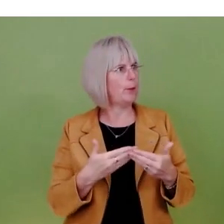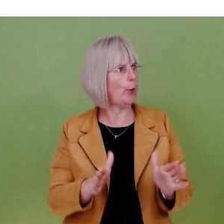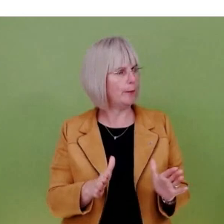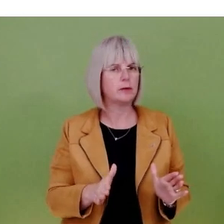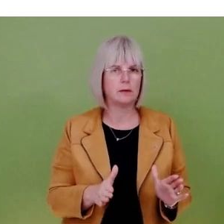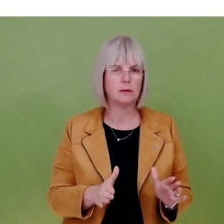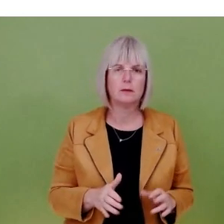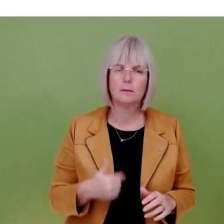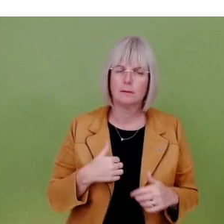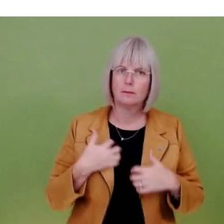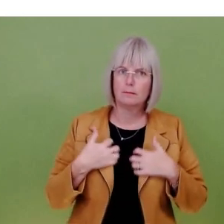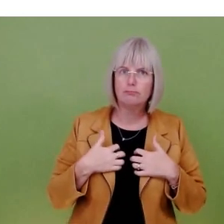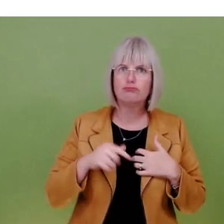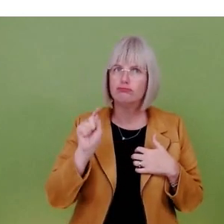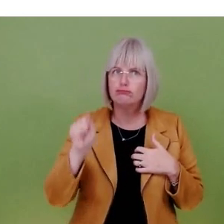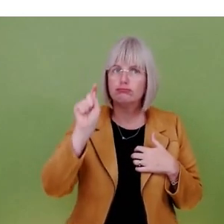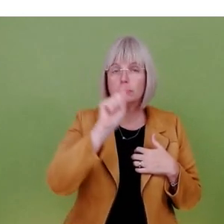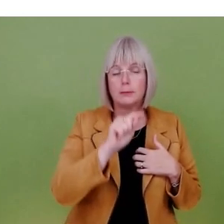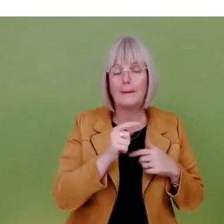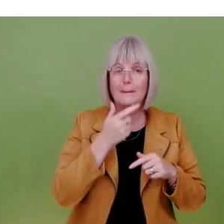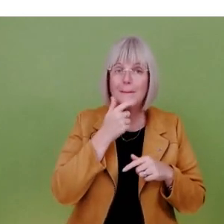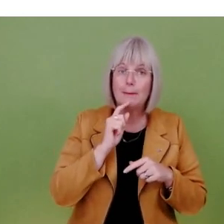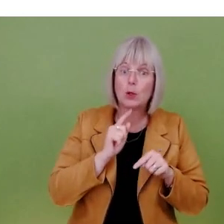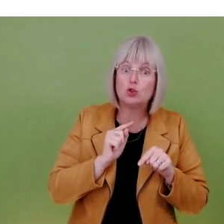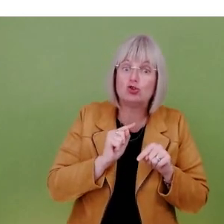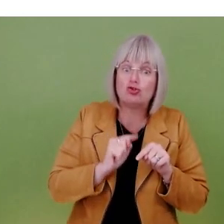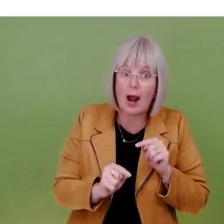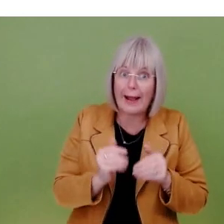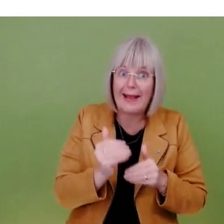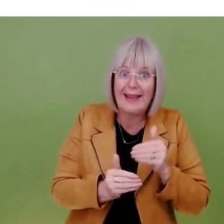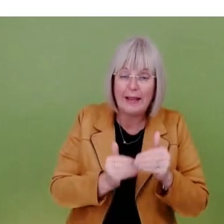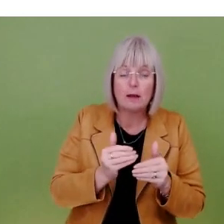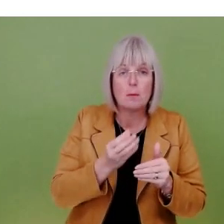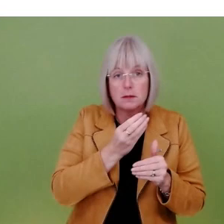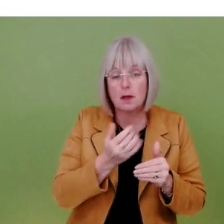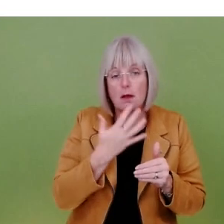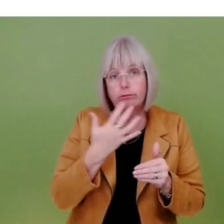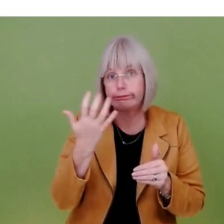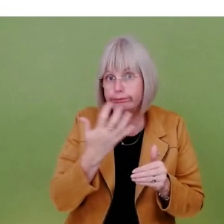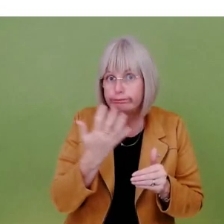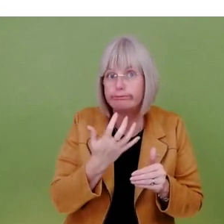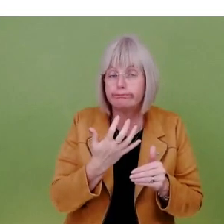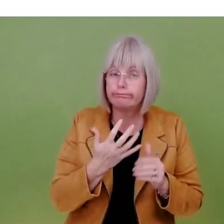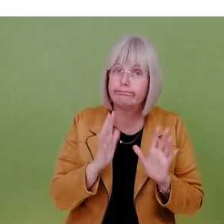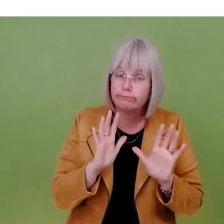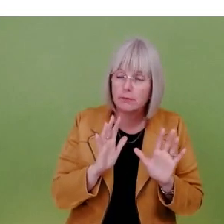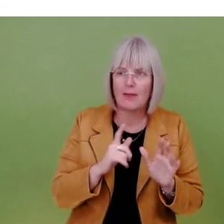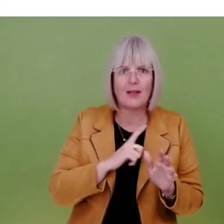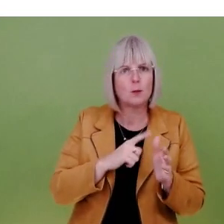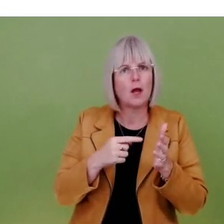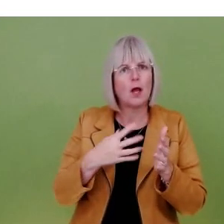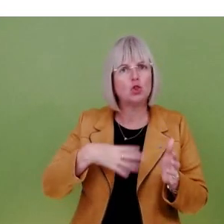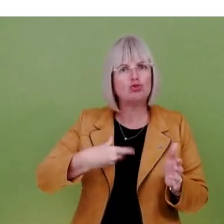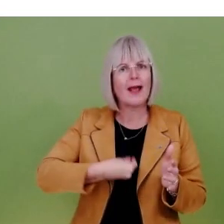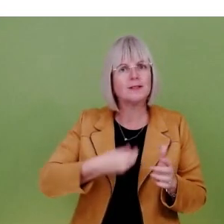trying. People are getting it wrong at times, which is why I wanted the person who's mentioned about the trans question to let me know, because then I can help people to